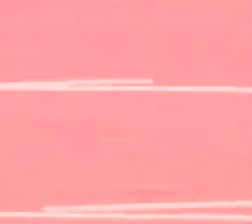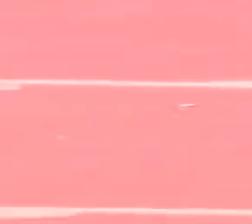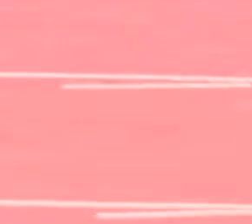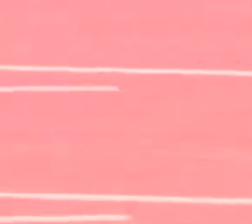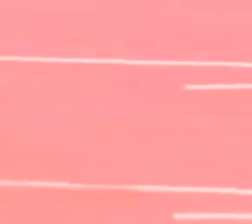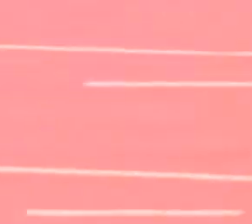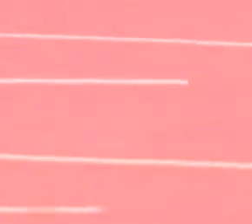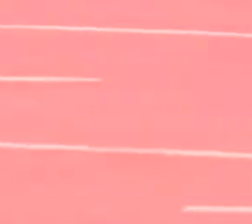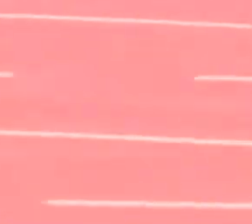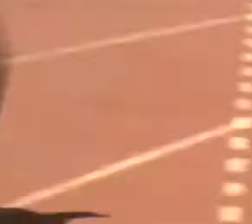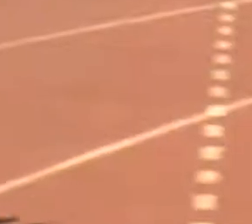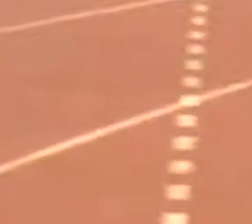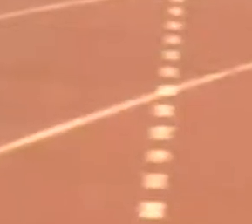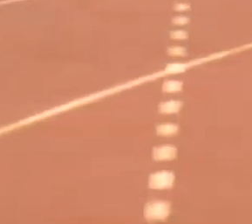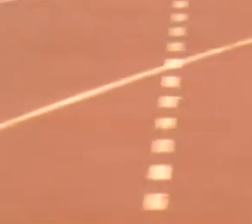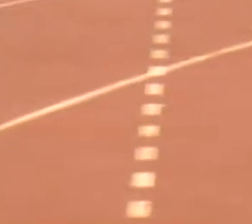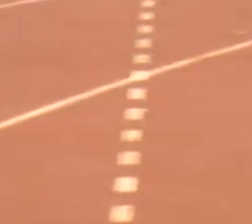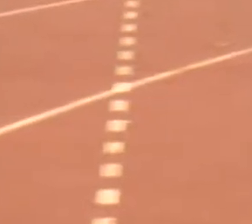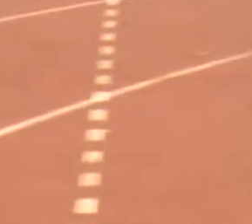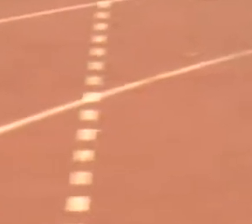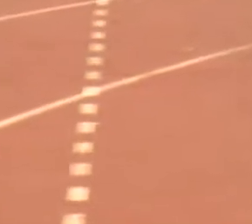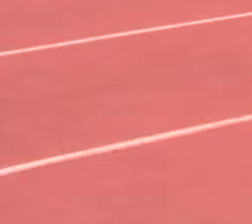A bit faster than that.